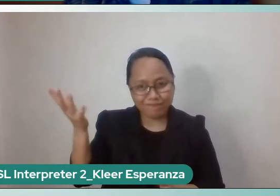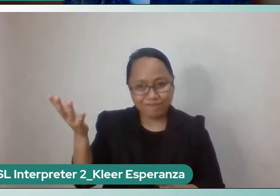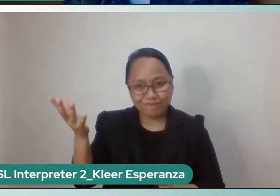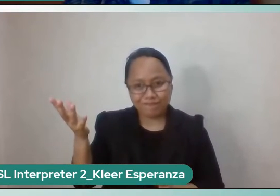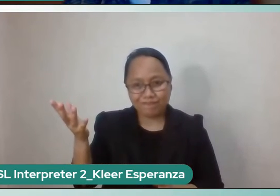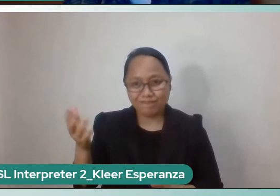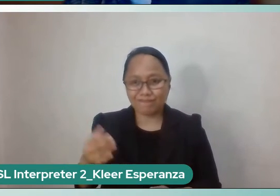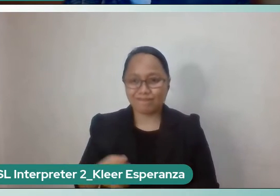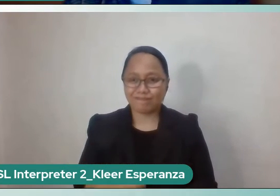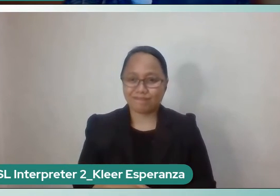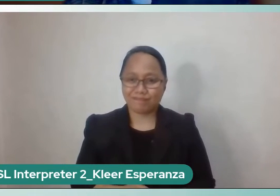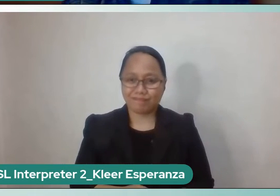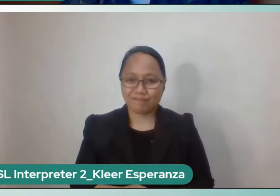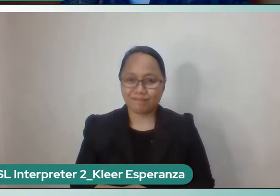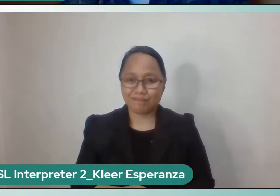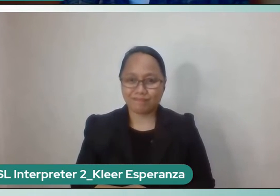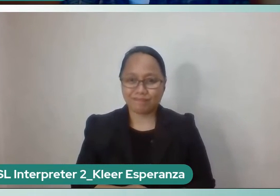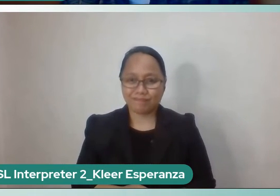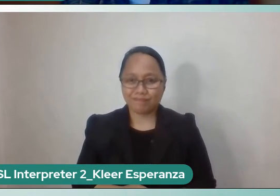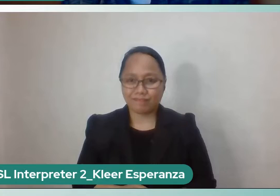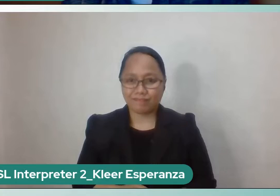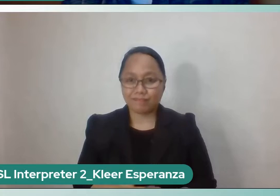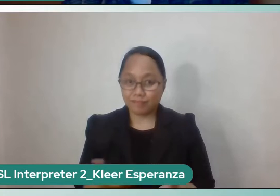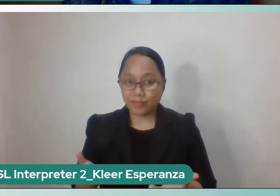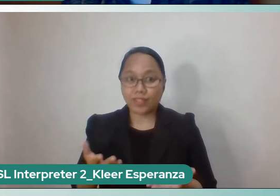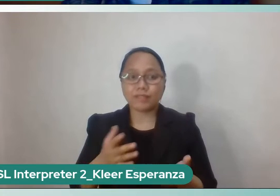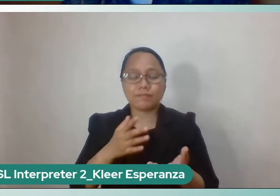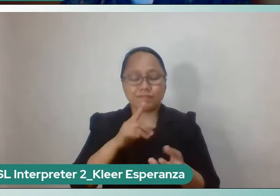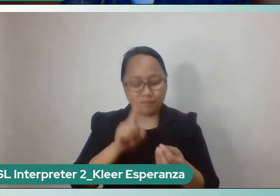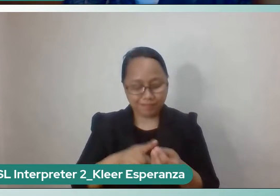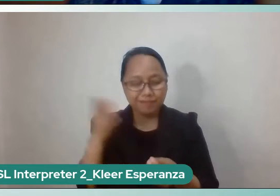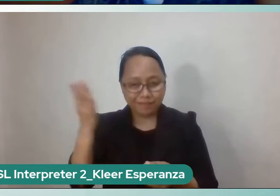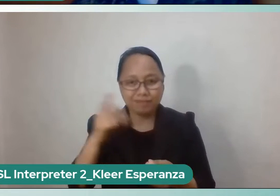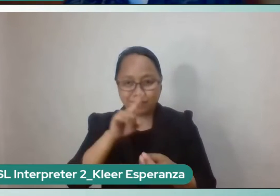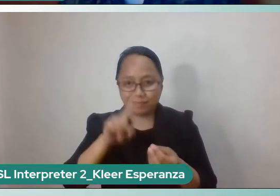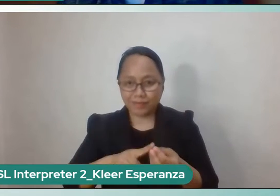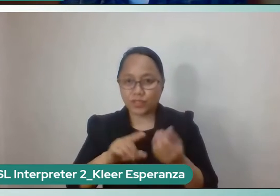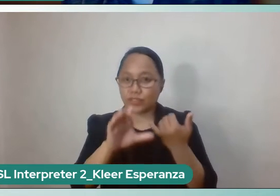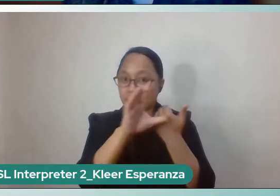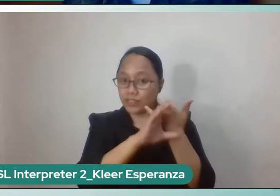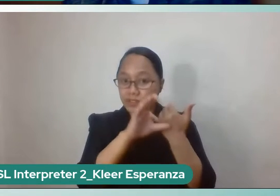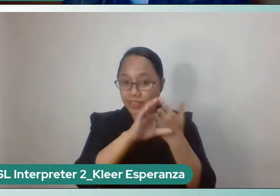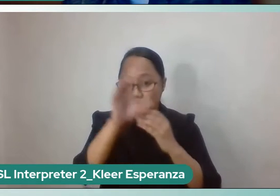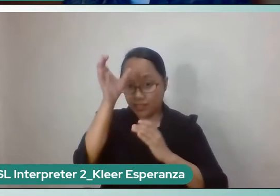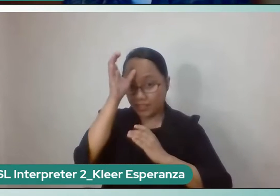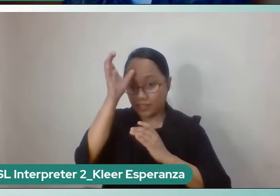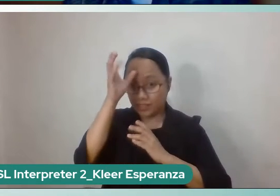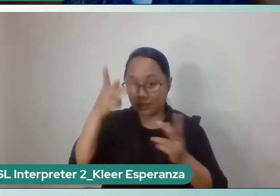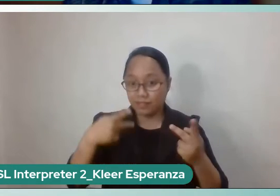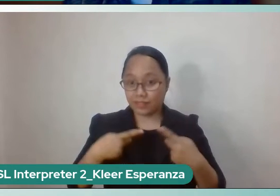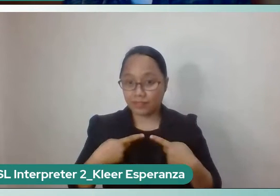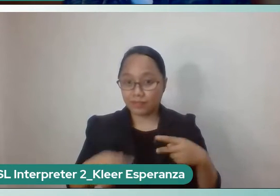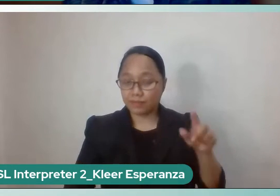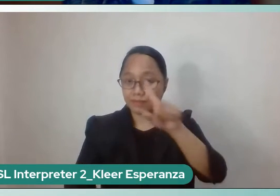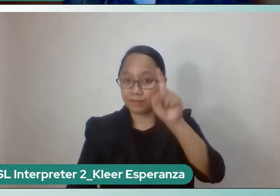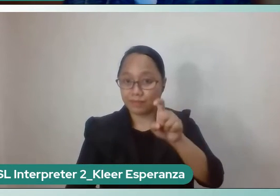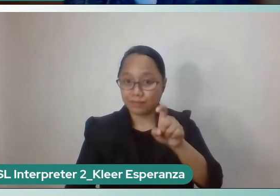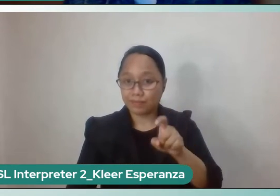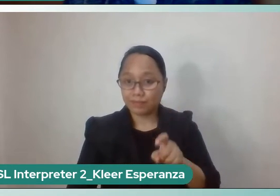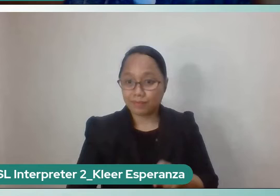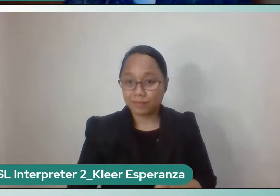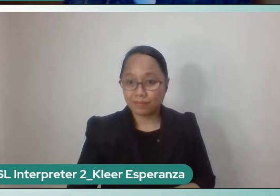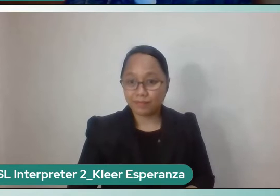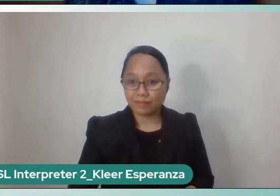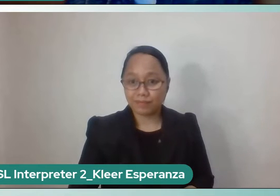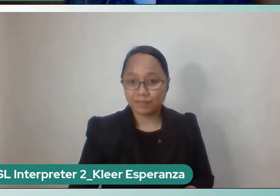on the Philippine plans to eliminate cervical cancer. So I have with us a Professor Ling,